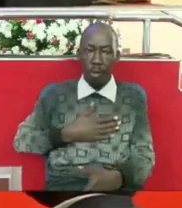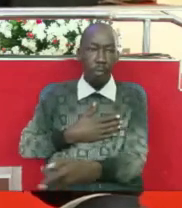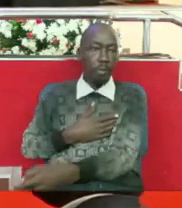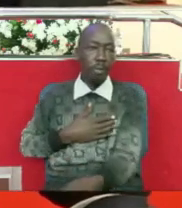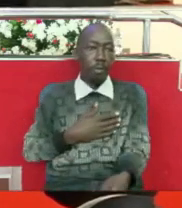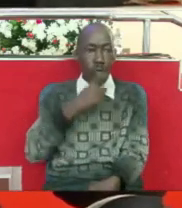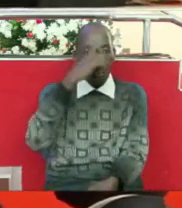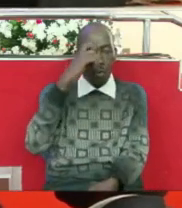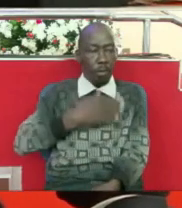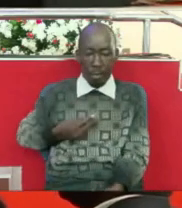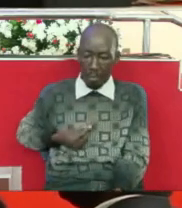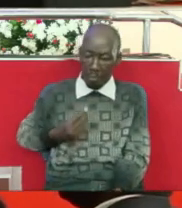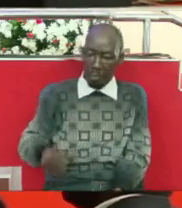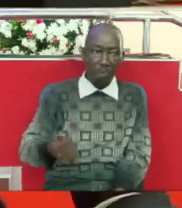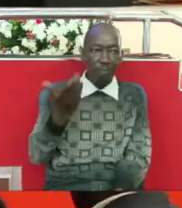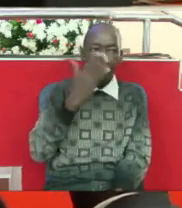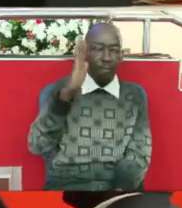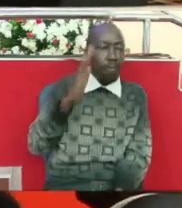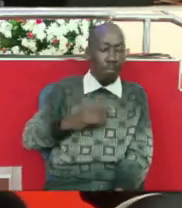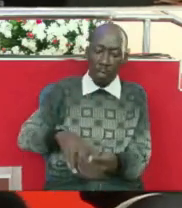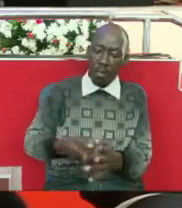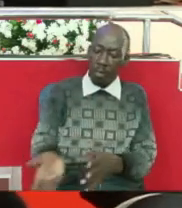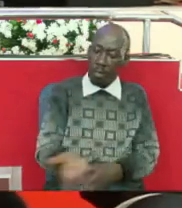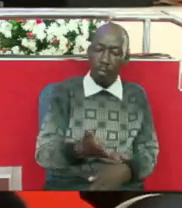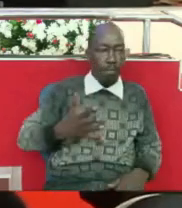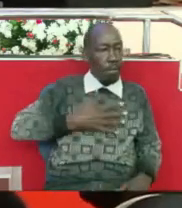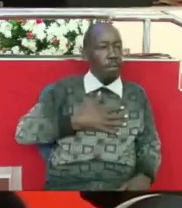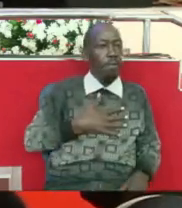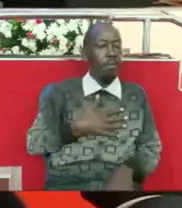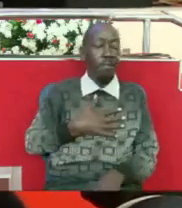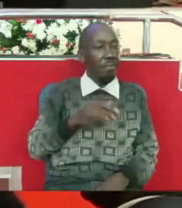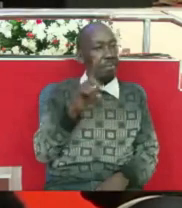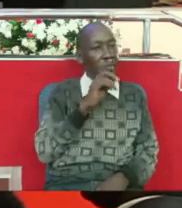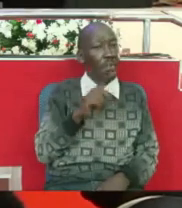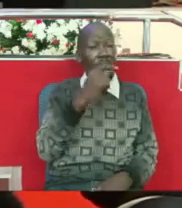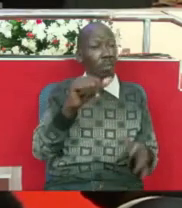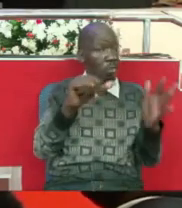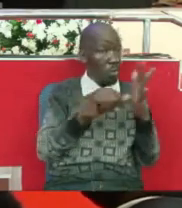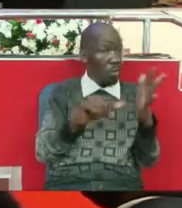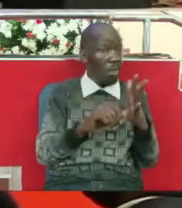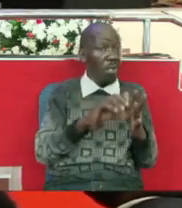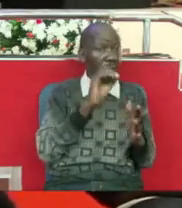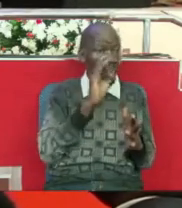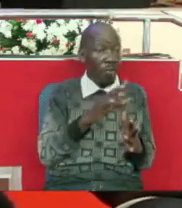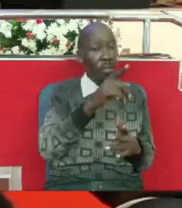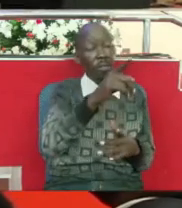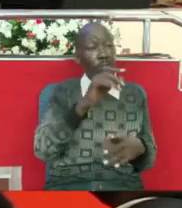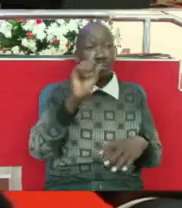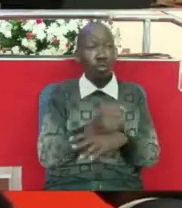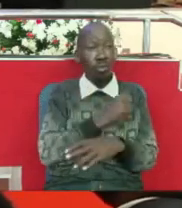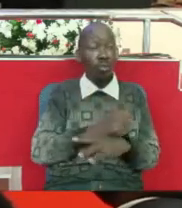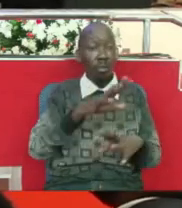It's yours. I mean, you paid for it. Umelipia. The problem is you did not yet possess it.